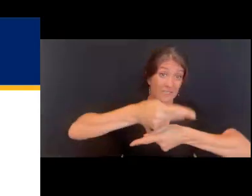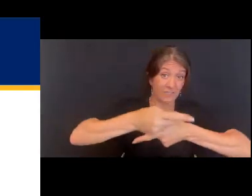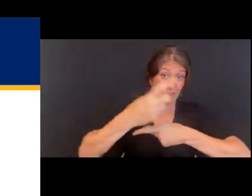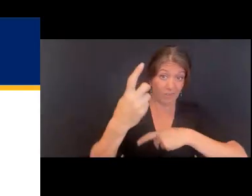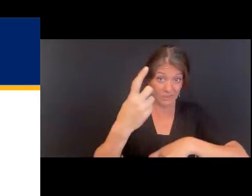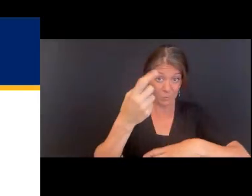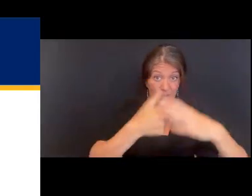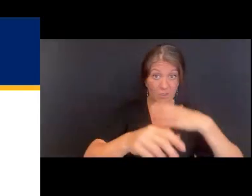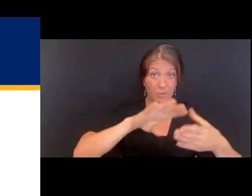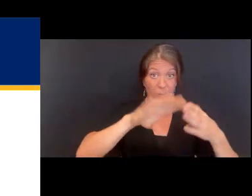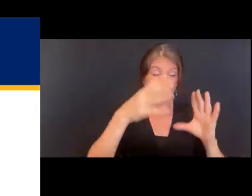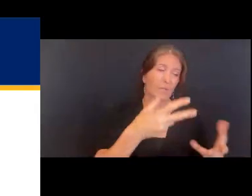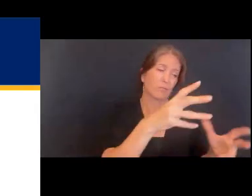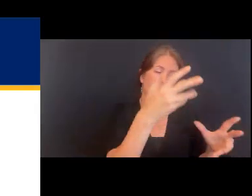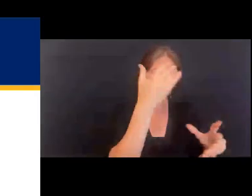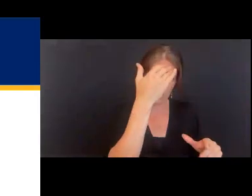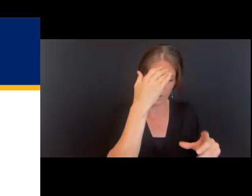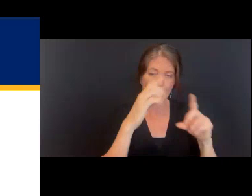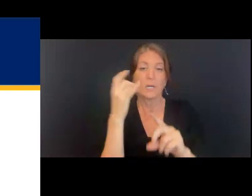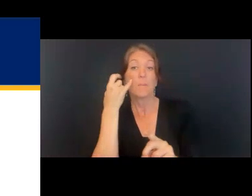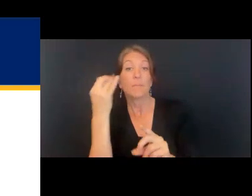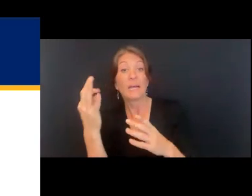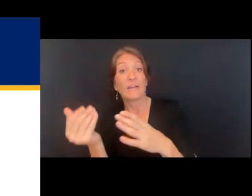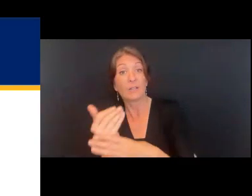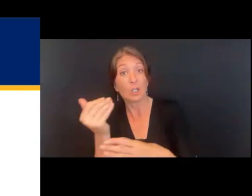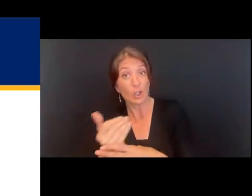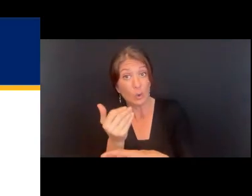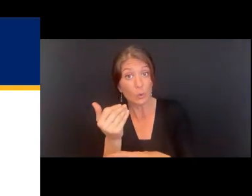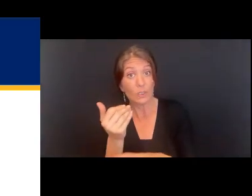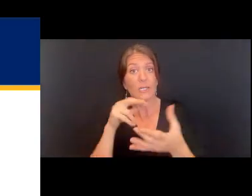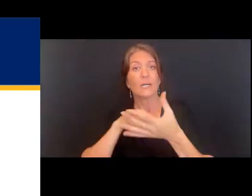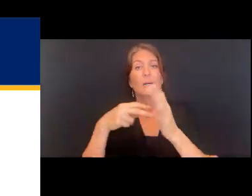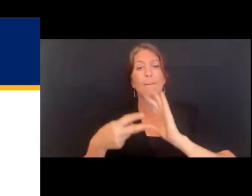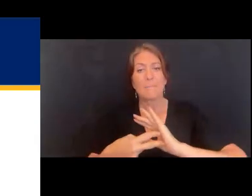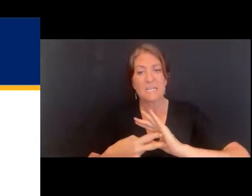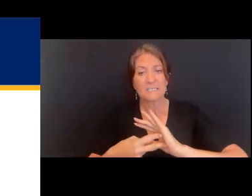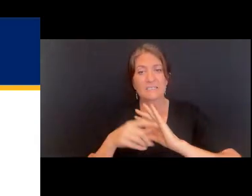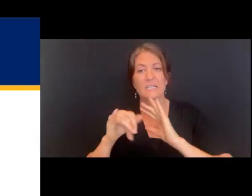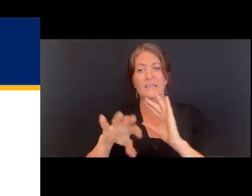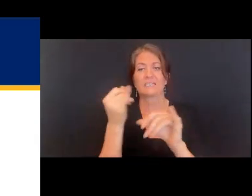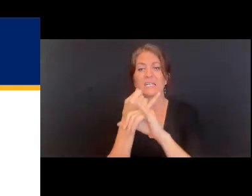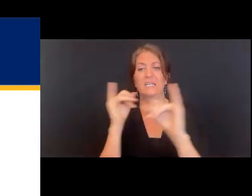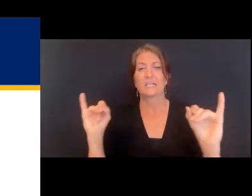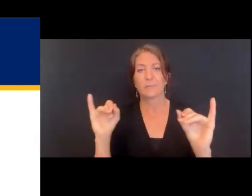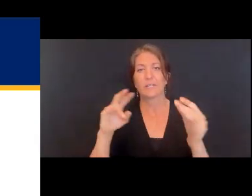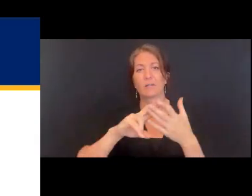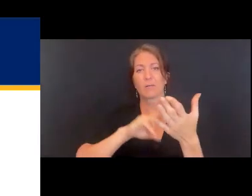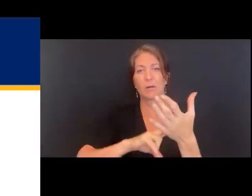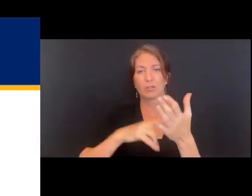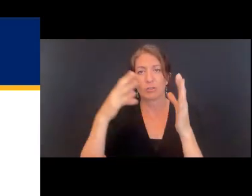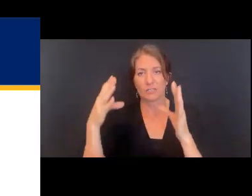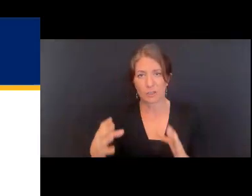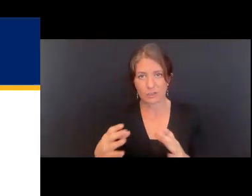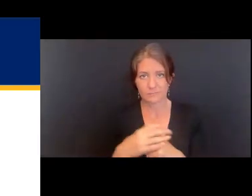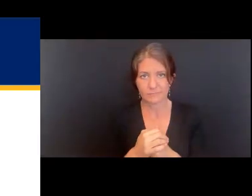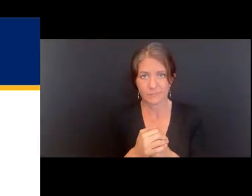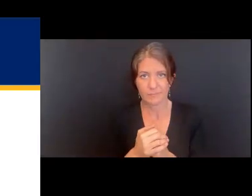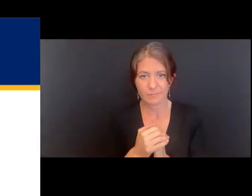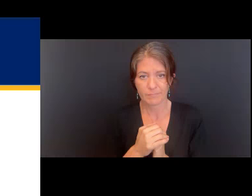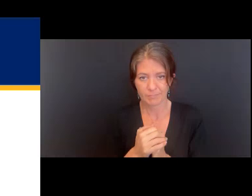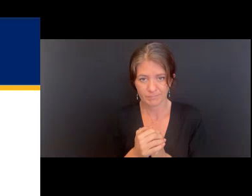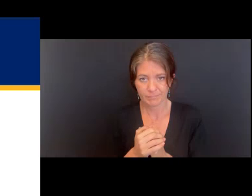anyone new, an assessing organization is an independent contractor of the state. So Maximus has been hired as a third-party vendor